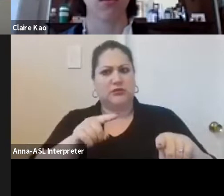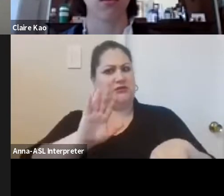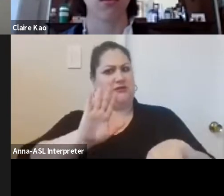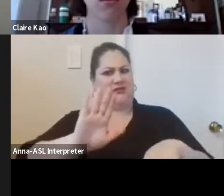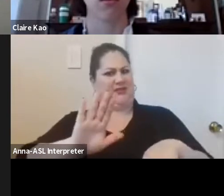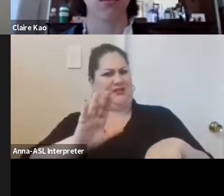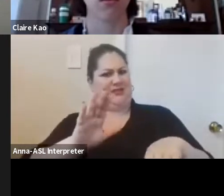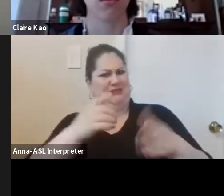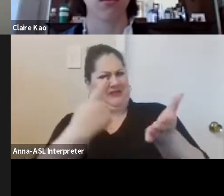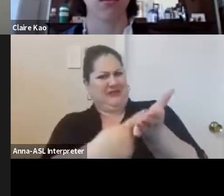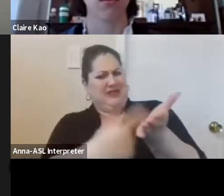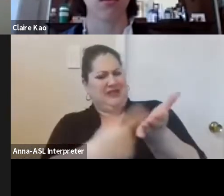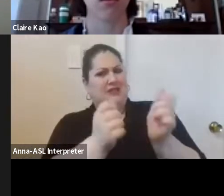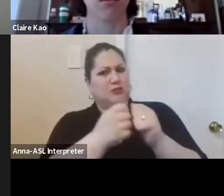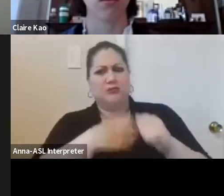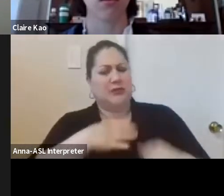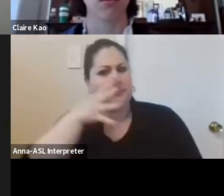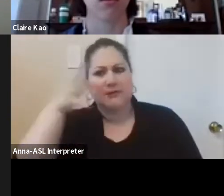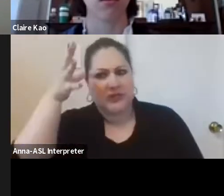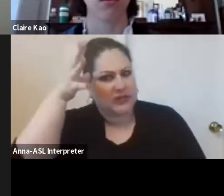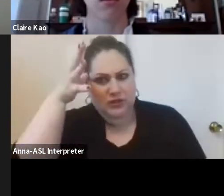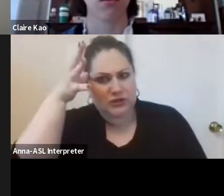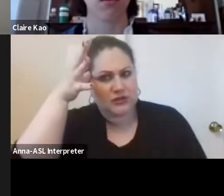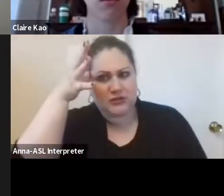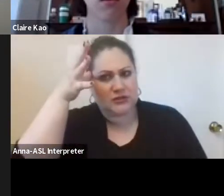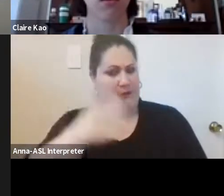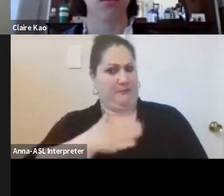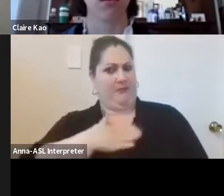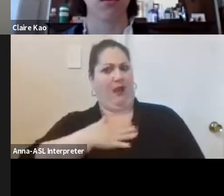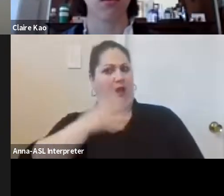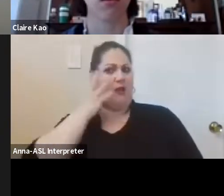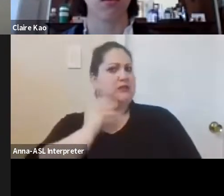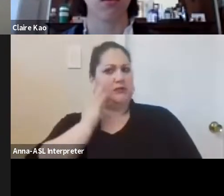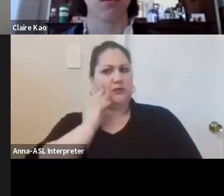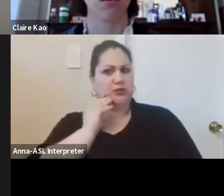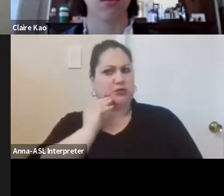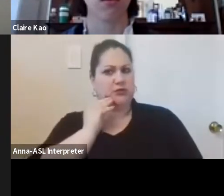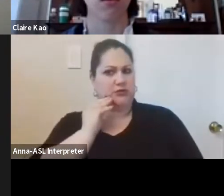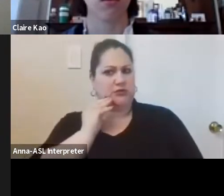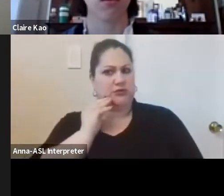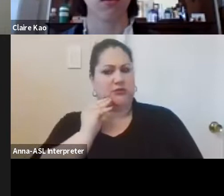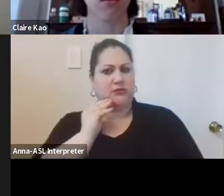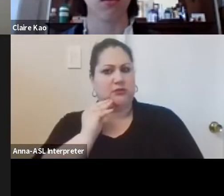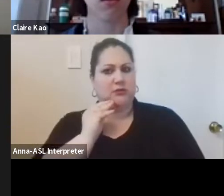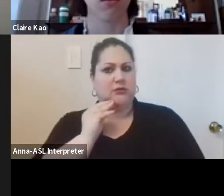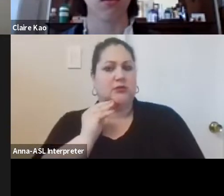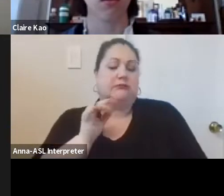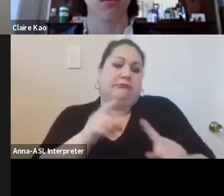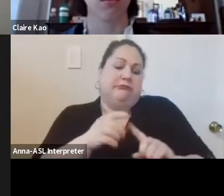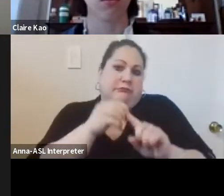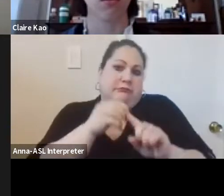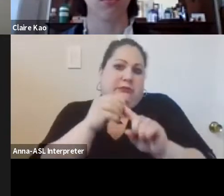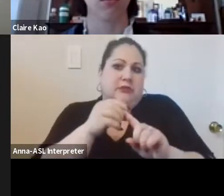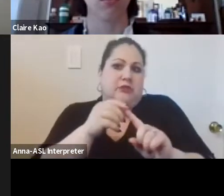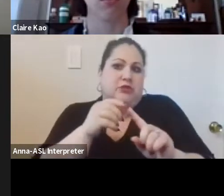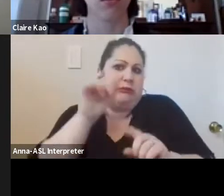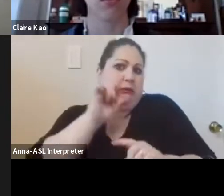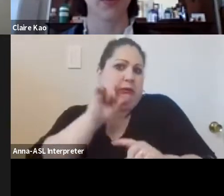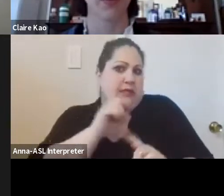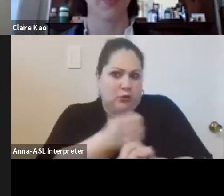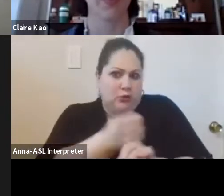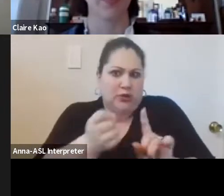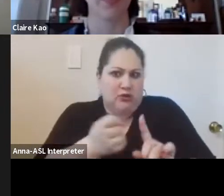discussing the details of what I went through, especially when it came to the sexual assault. When he